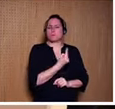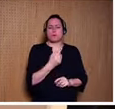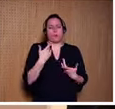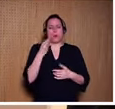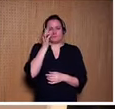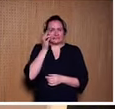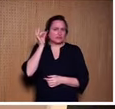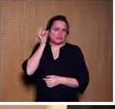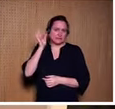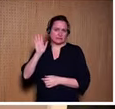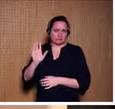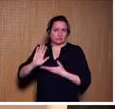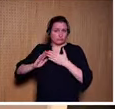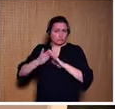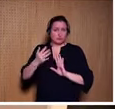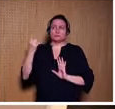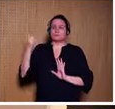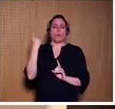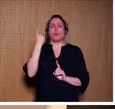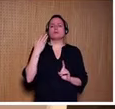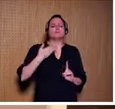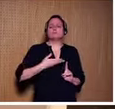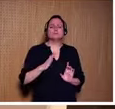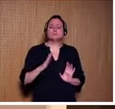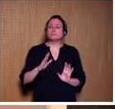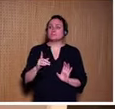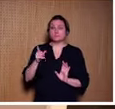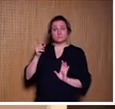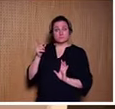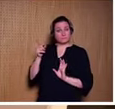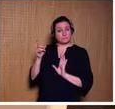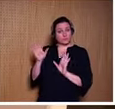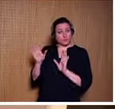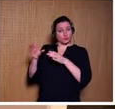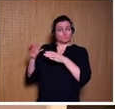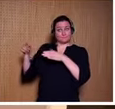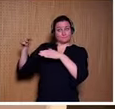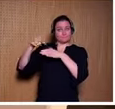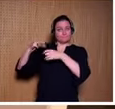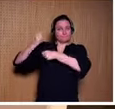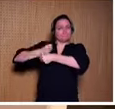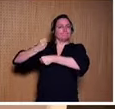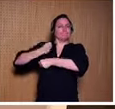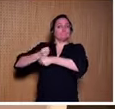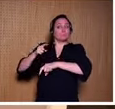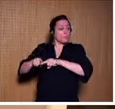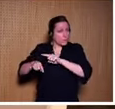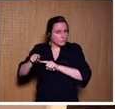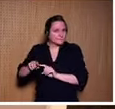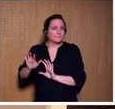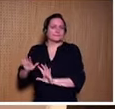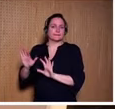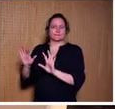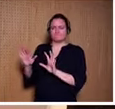indigenous communities. They are a political force that's working with, as Lopa mentioned